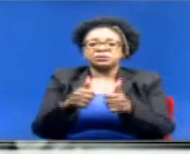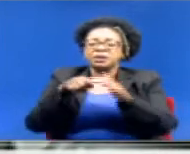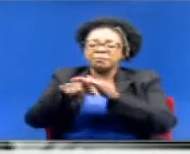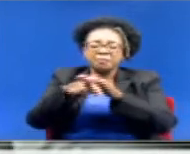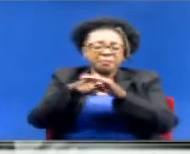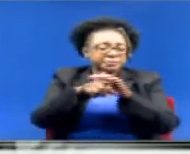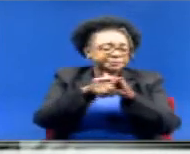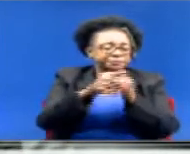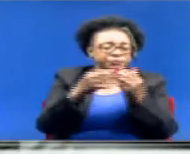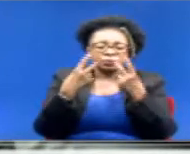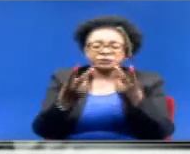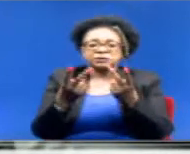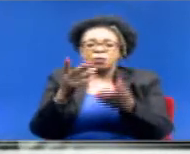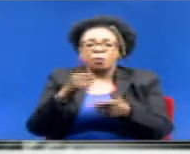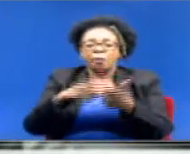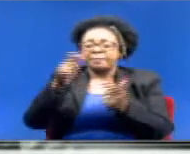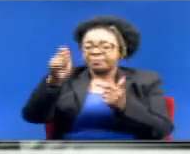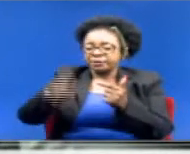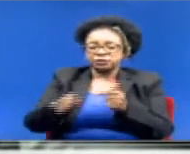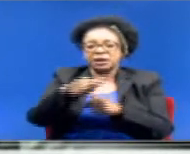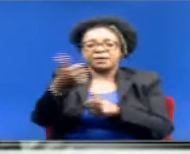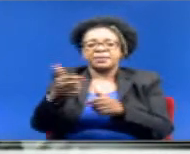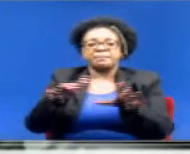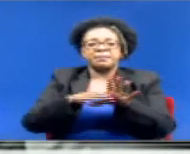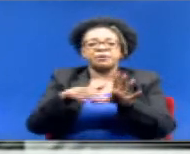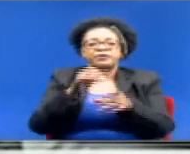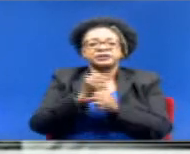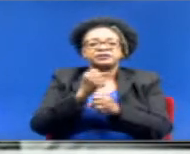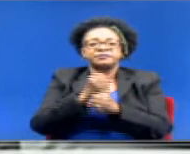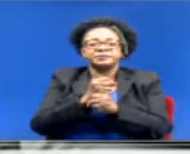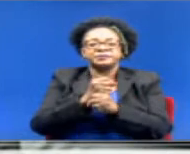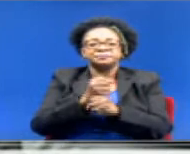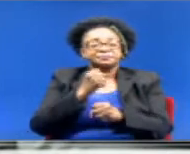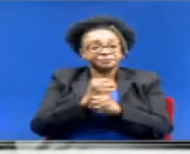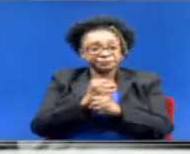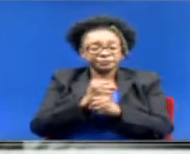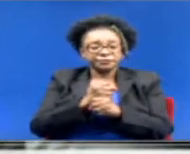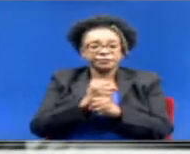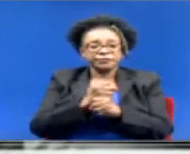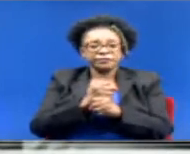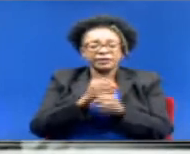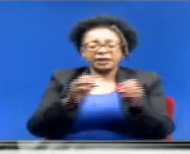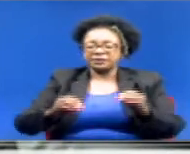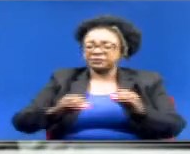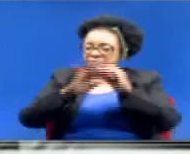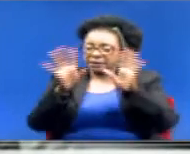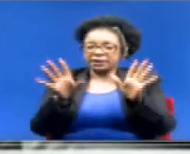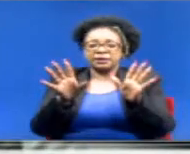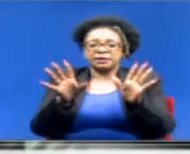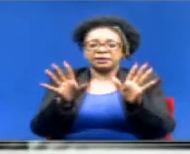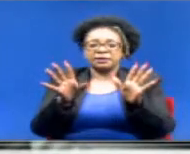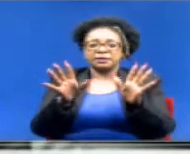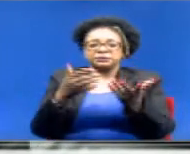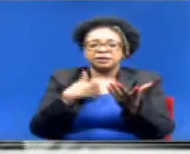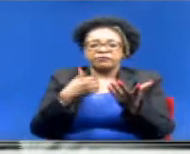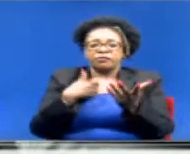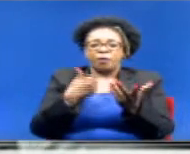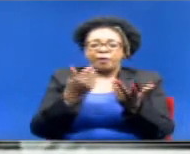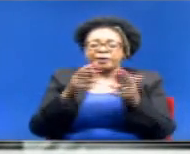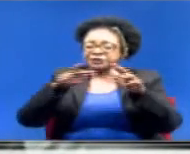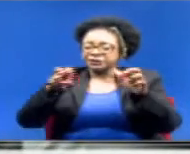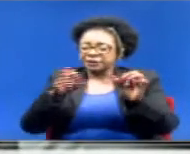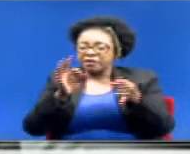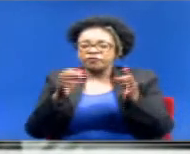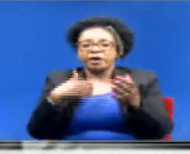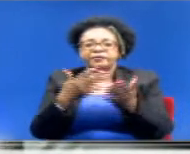what prosecutors and other members of staff are doing and clearly deter or check if there are any